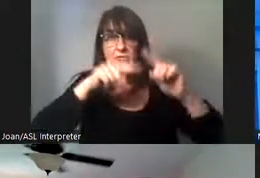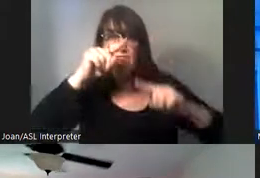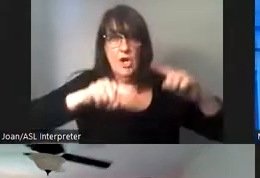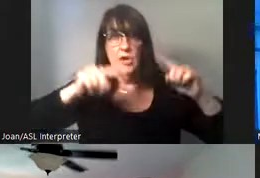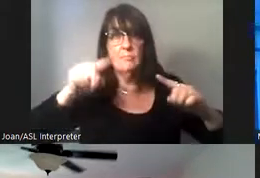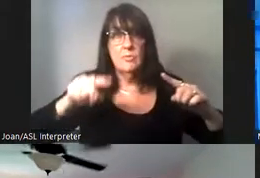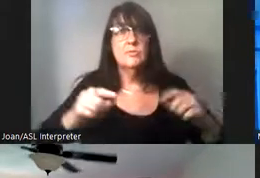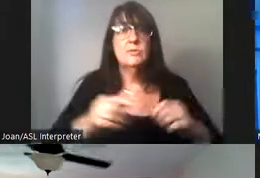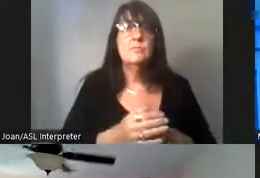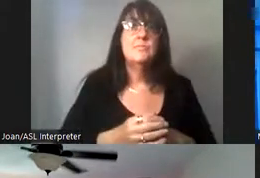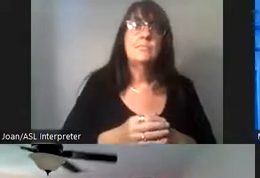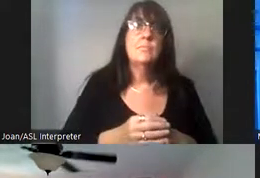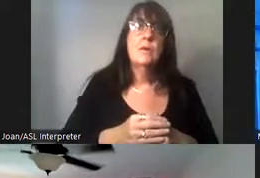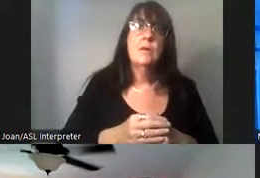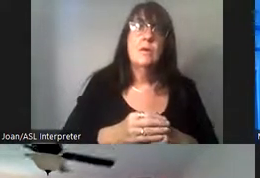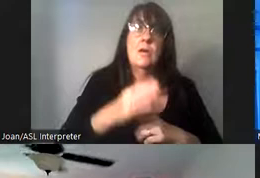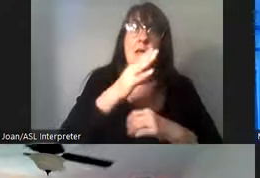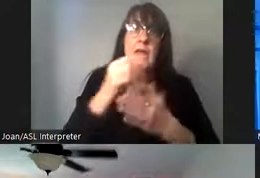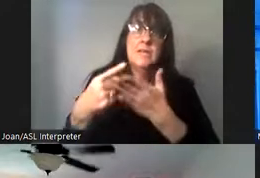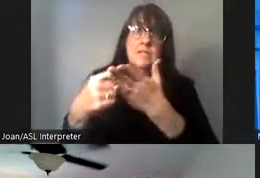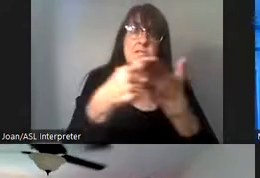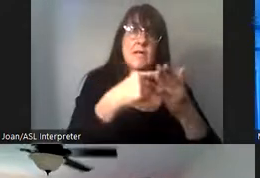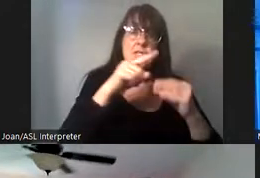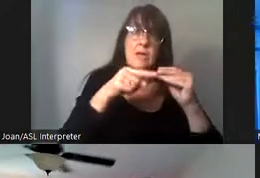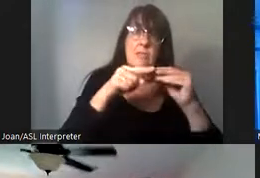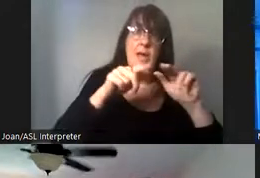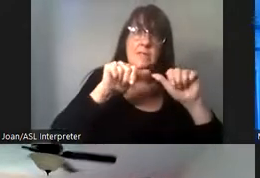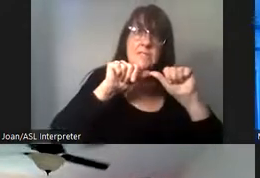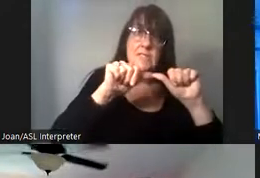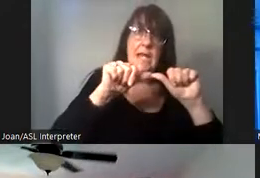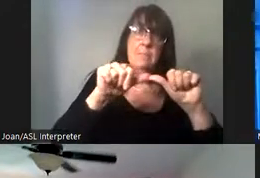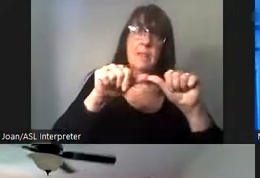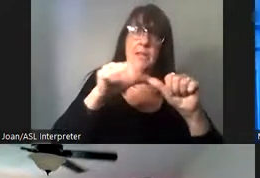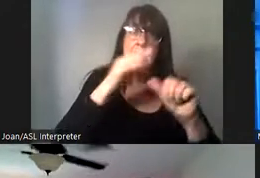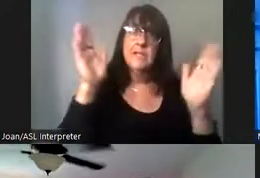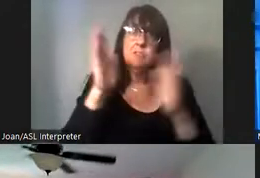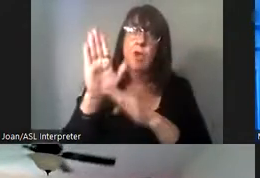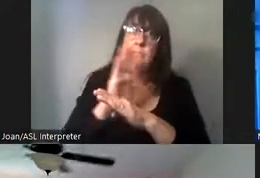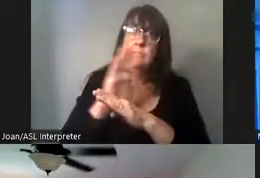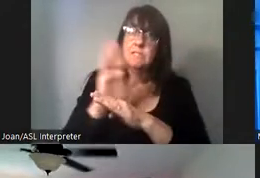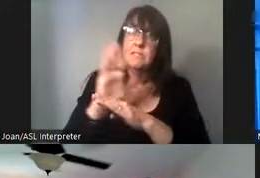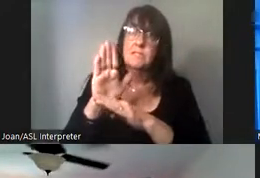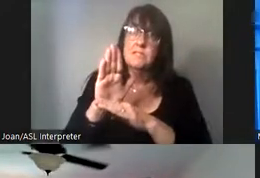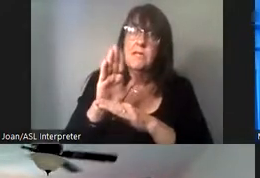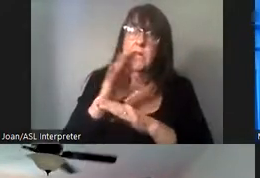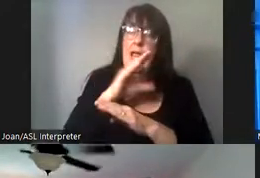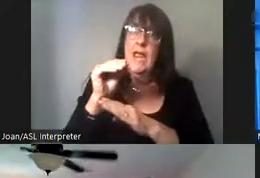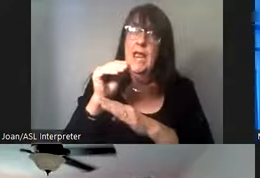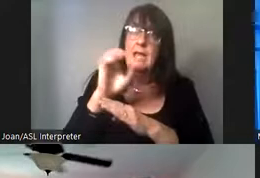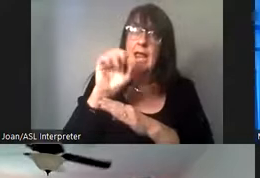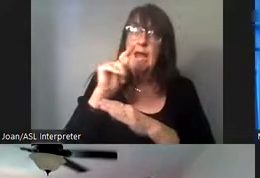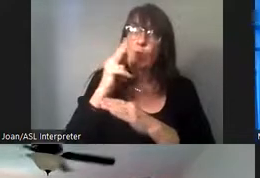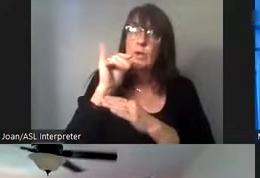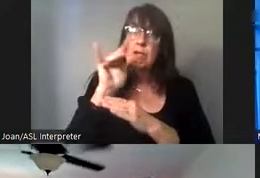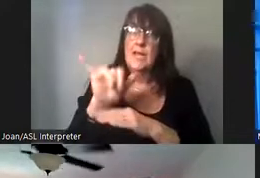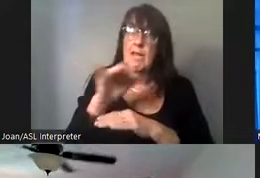of the discussion about sustainability and small business and equity and environmental